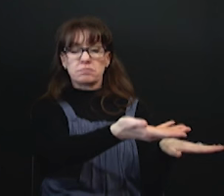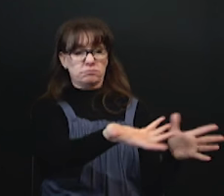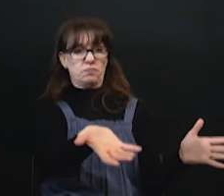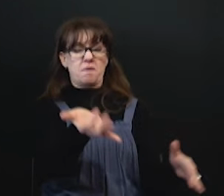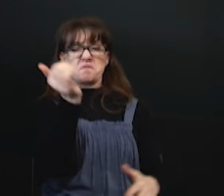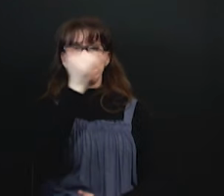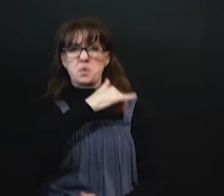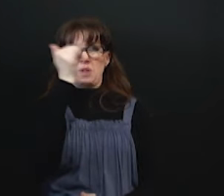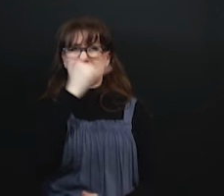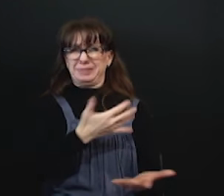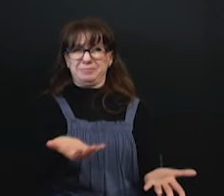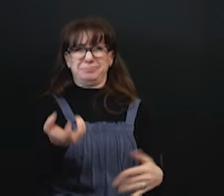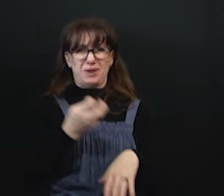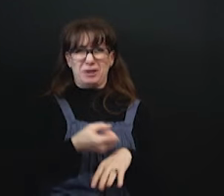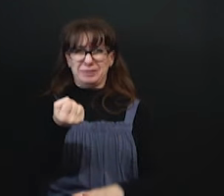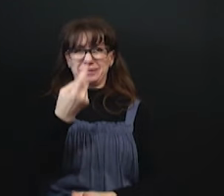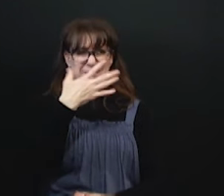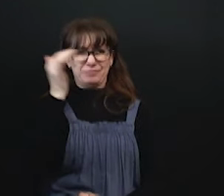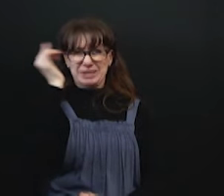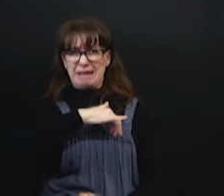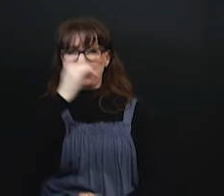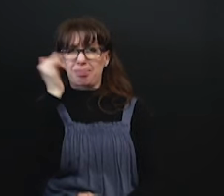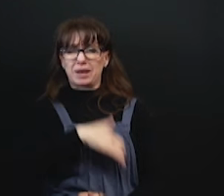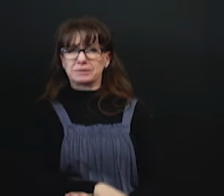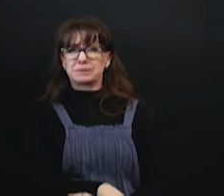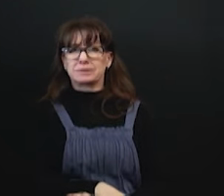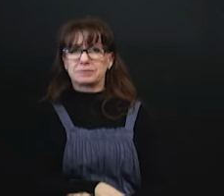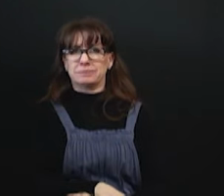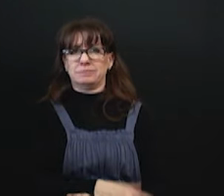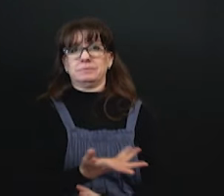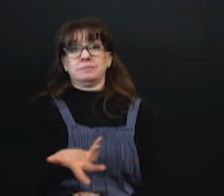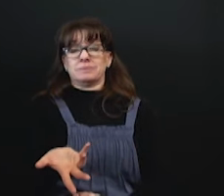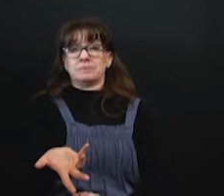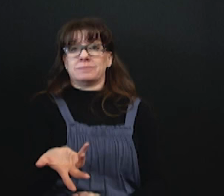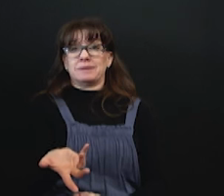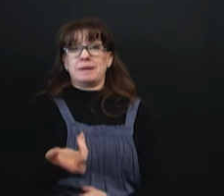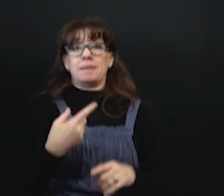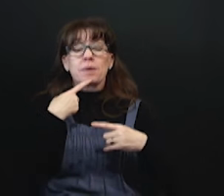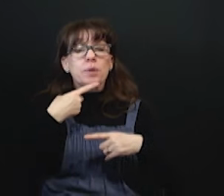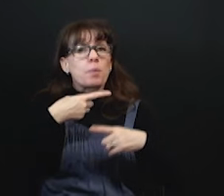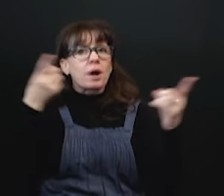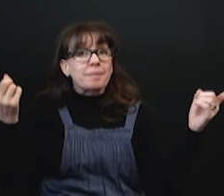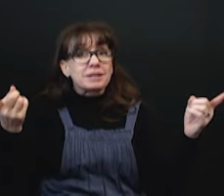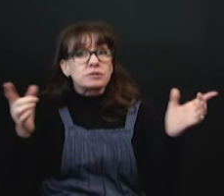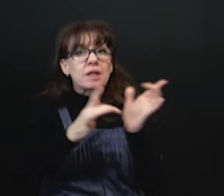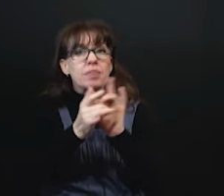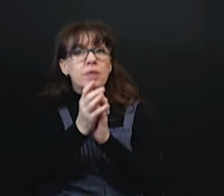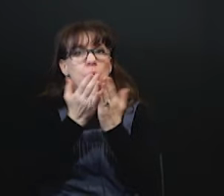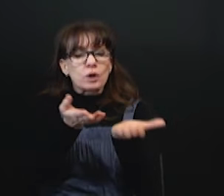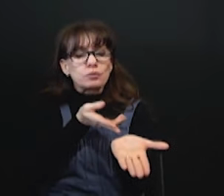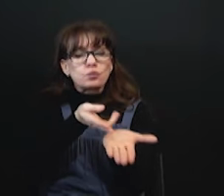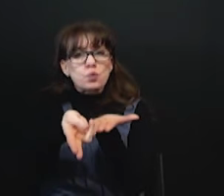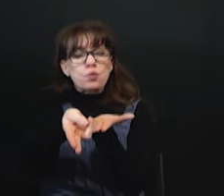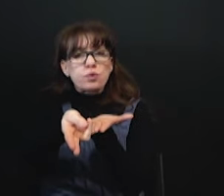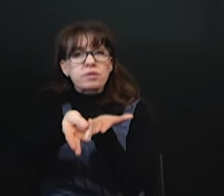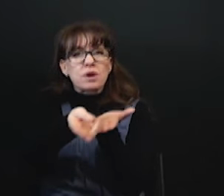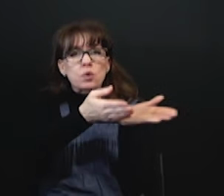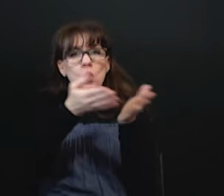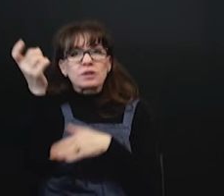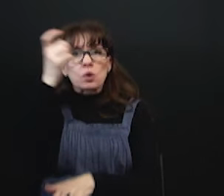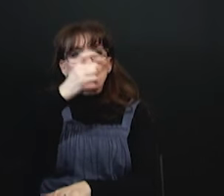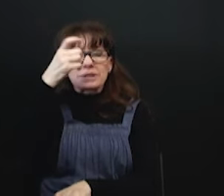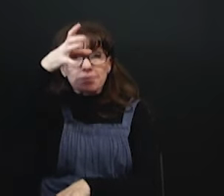Foolishness, right? Ridiculous. And yet, the proclamation of the word, truth according to the wisdom